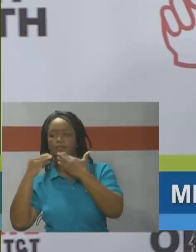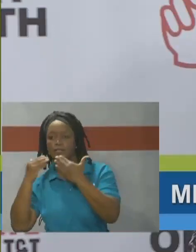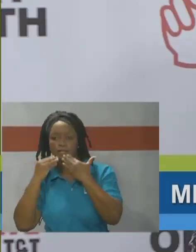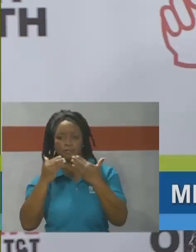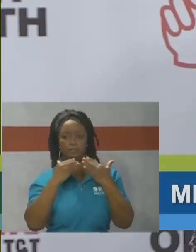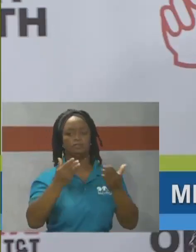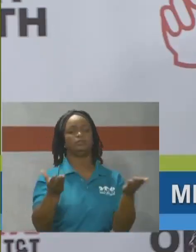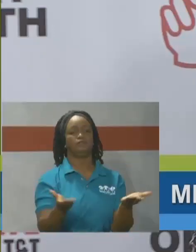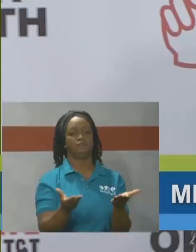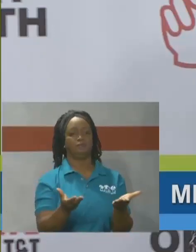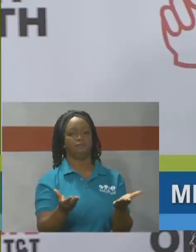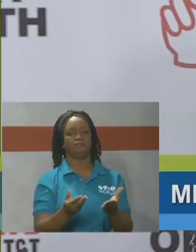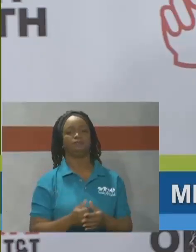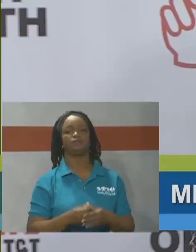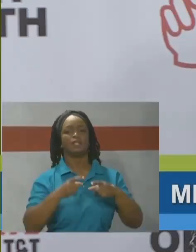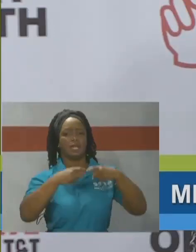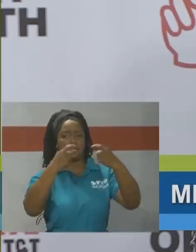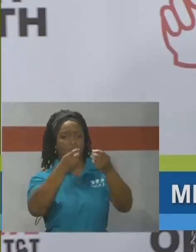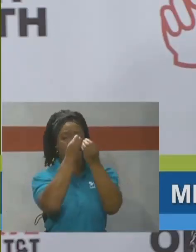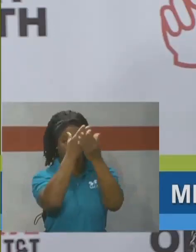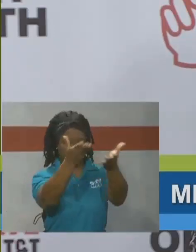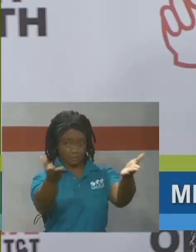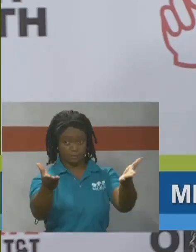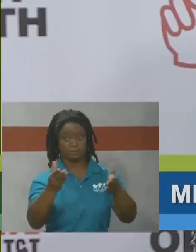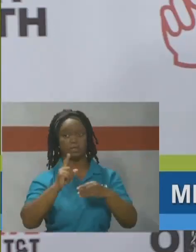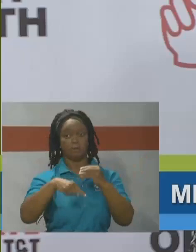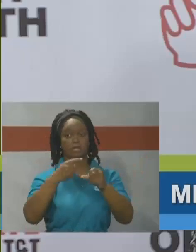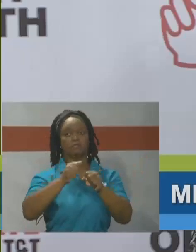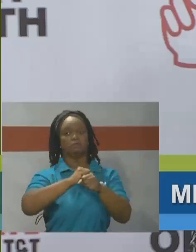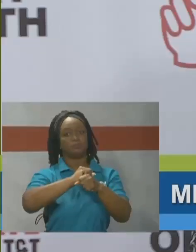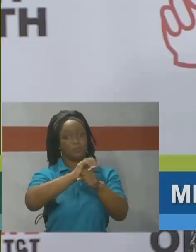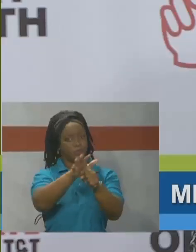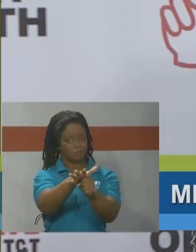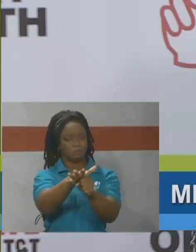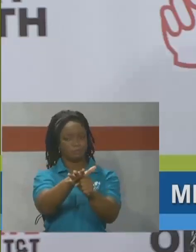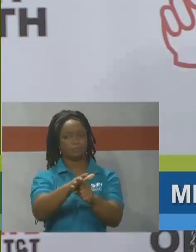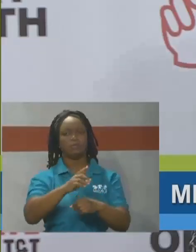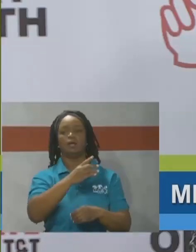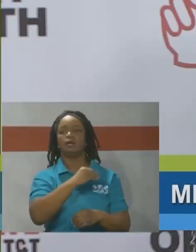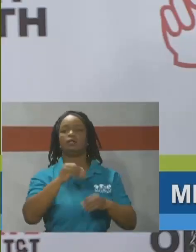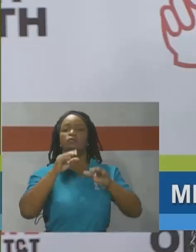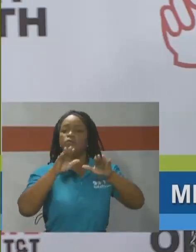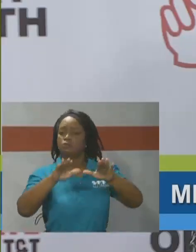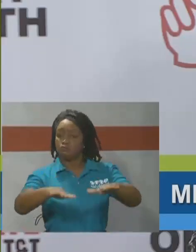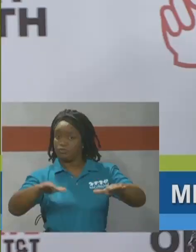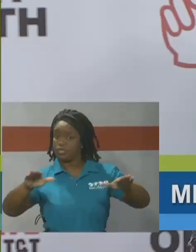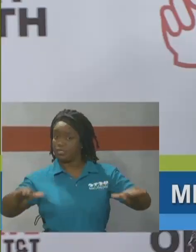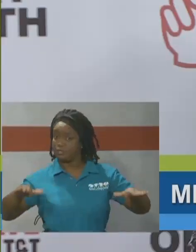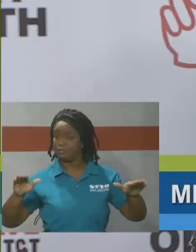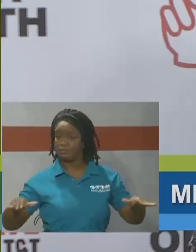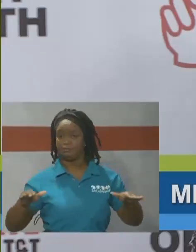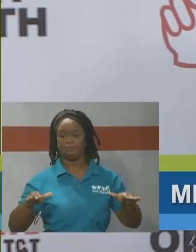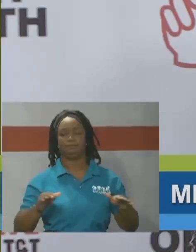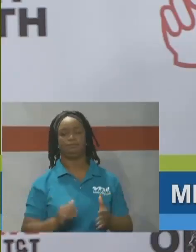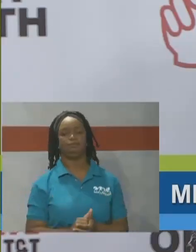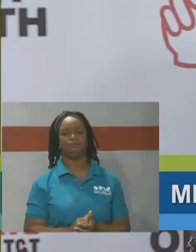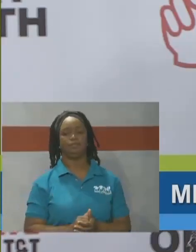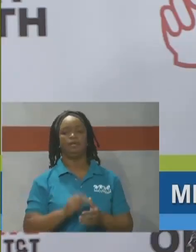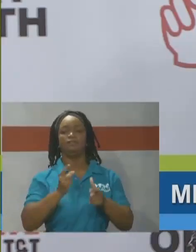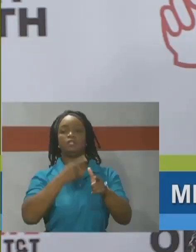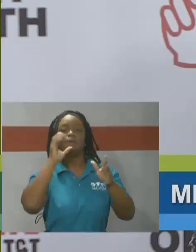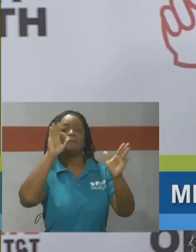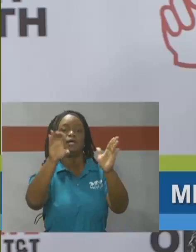guys about the updates with regards to COVID-19 in children. So in terms of, if we can start the presentation,